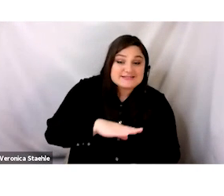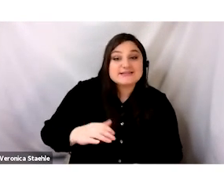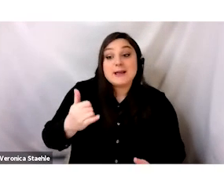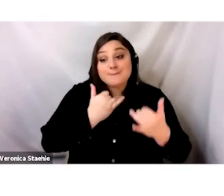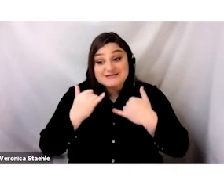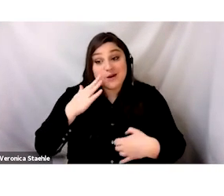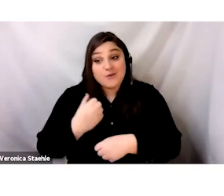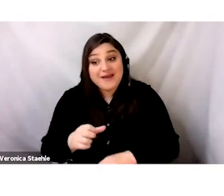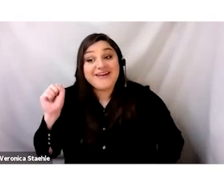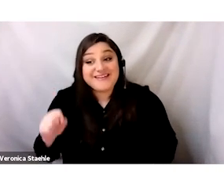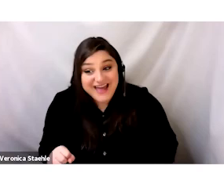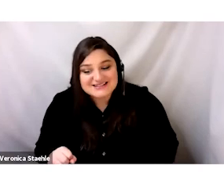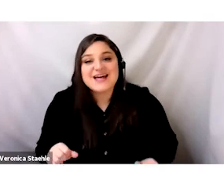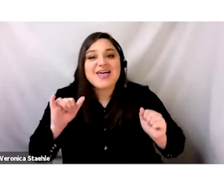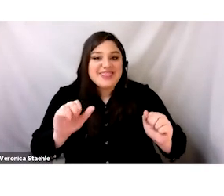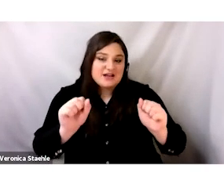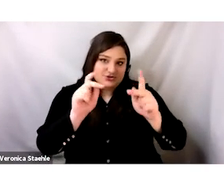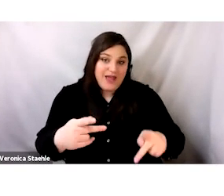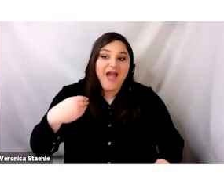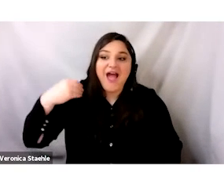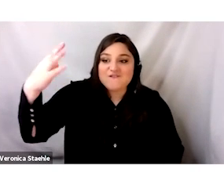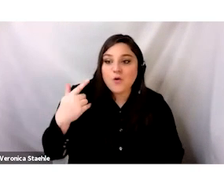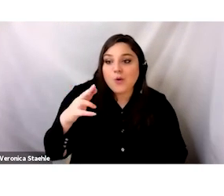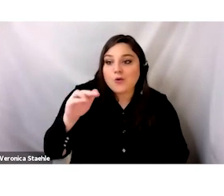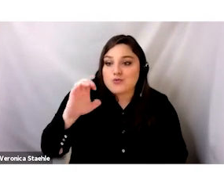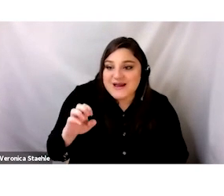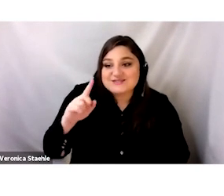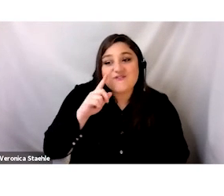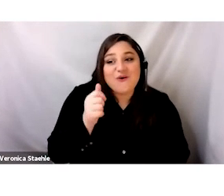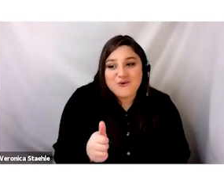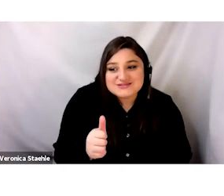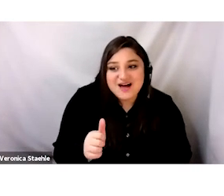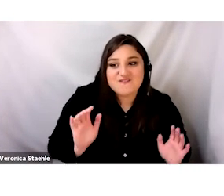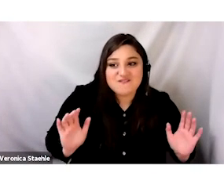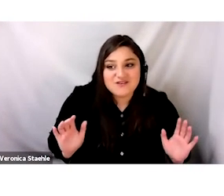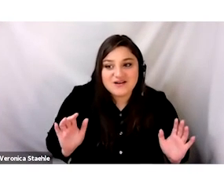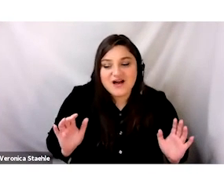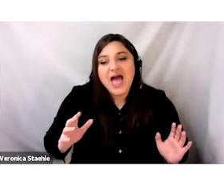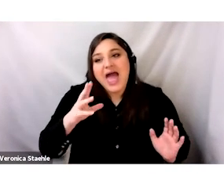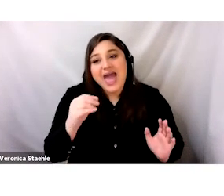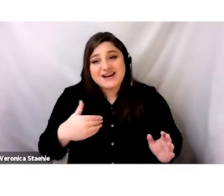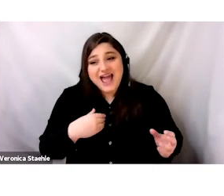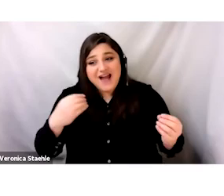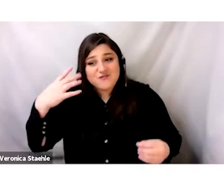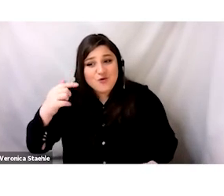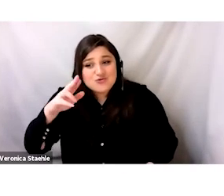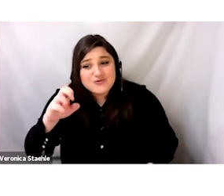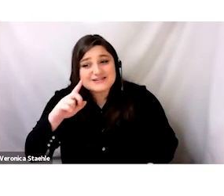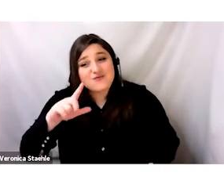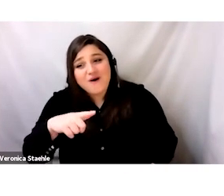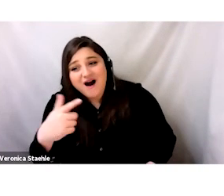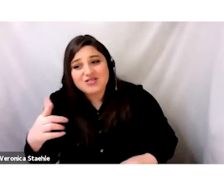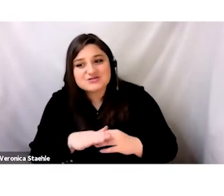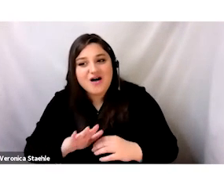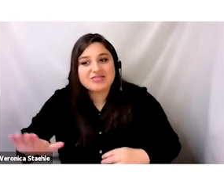so have grace on yourself, and then also have grace for others as they're on a journey. I've had someone say to me that I